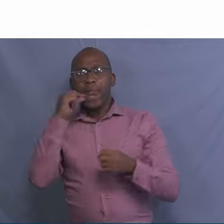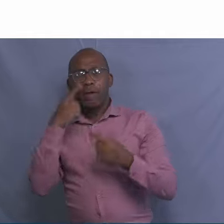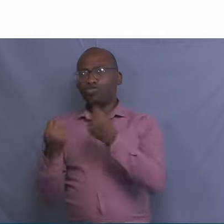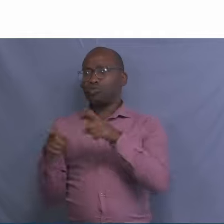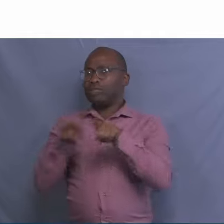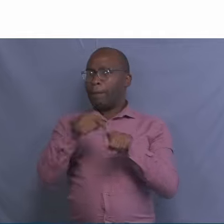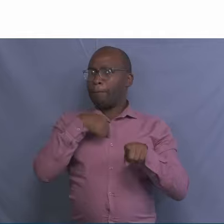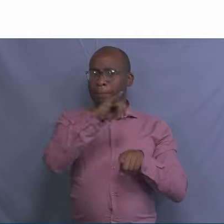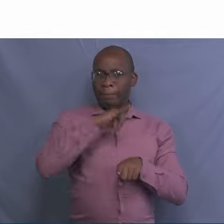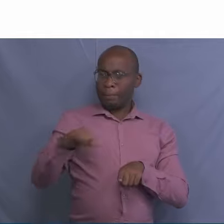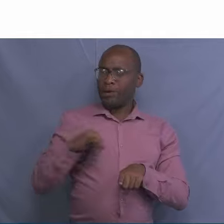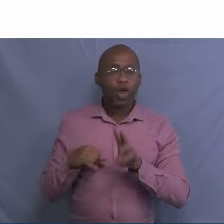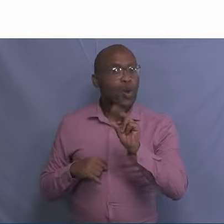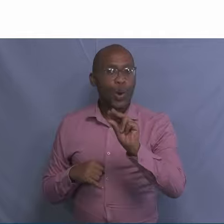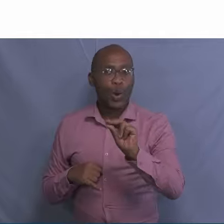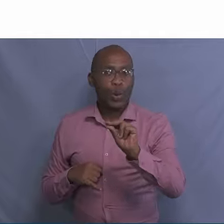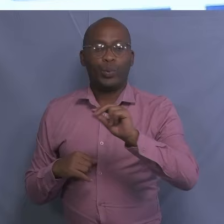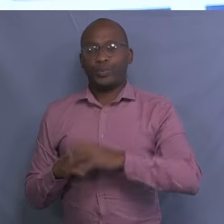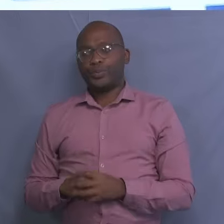their names.